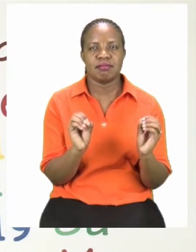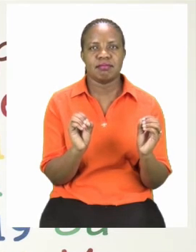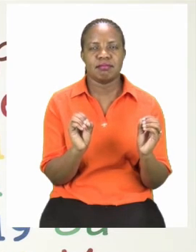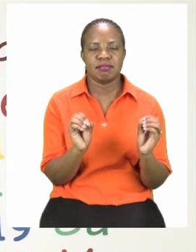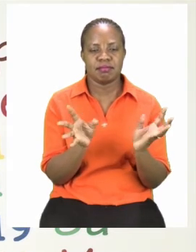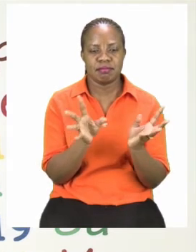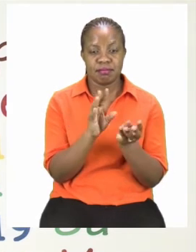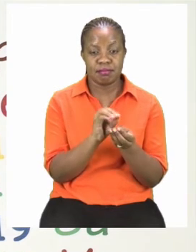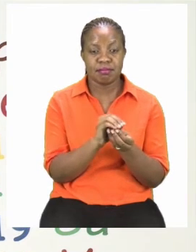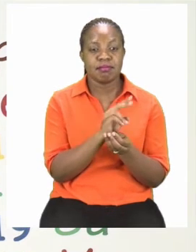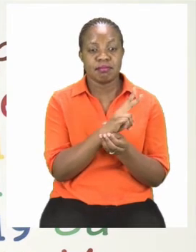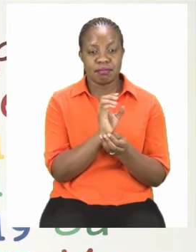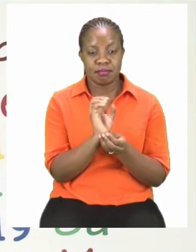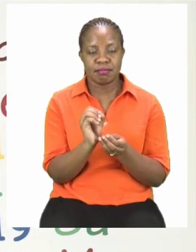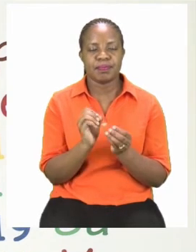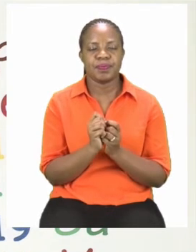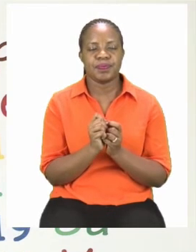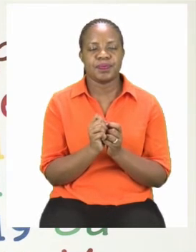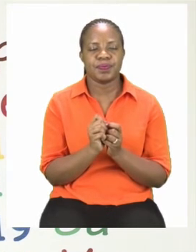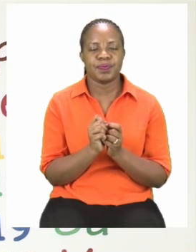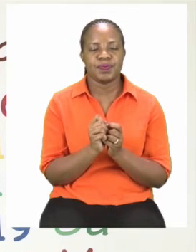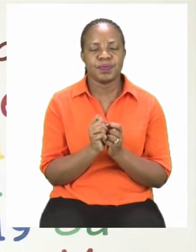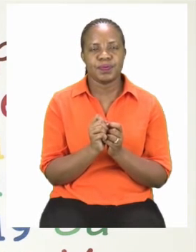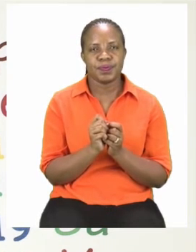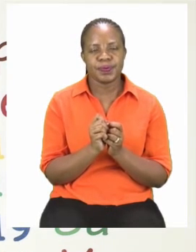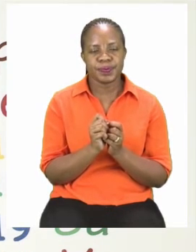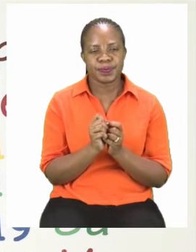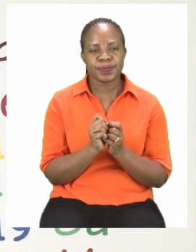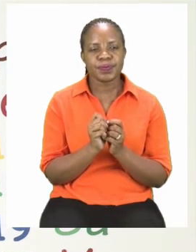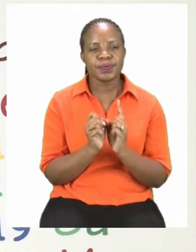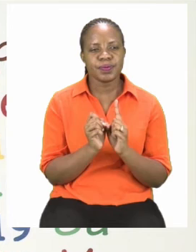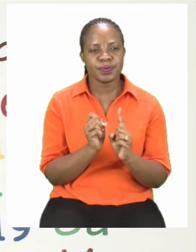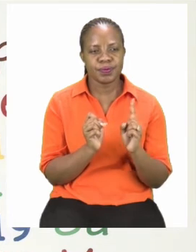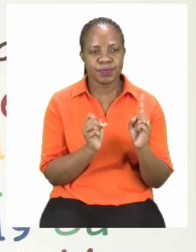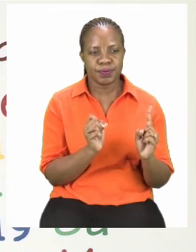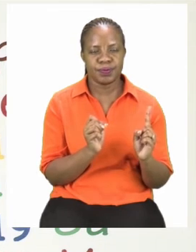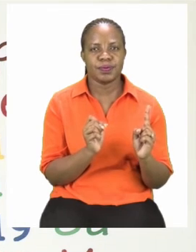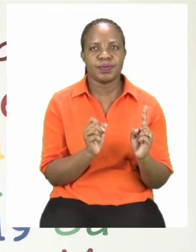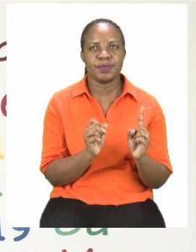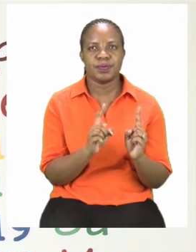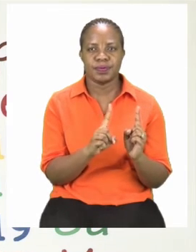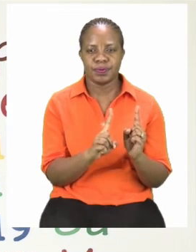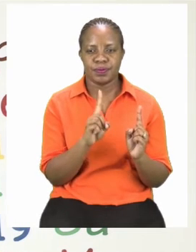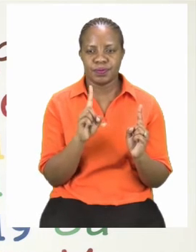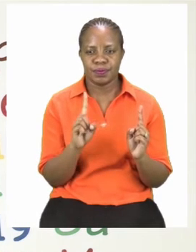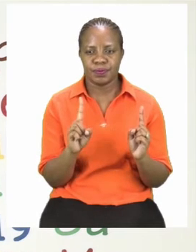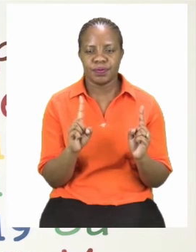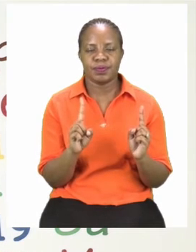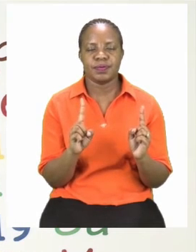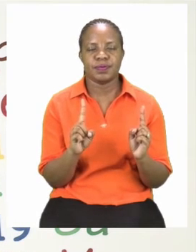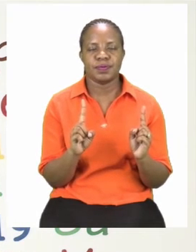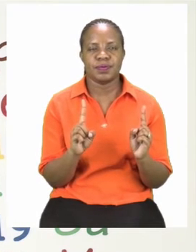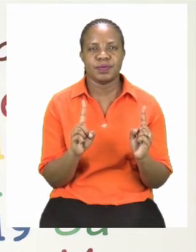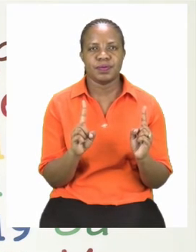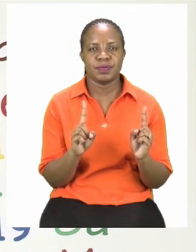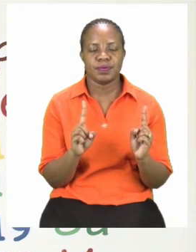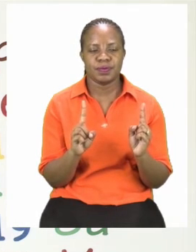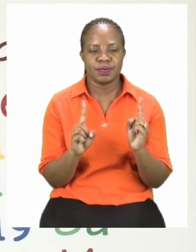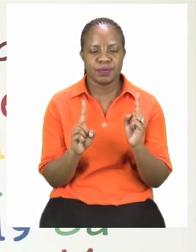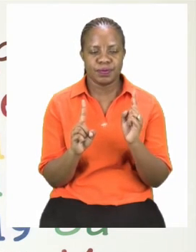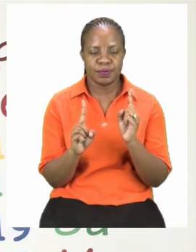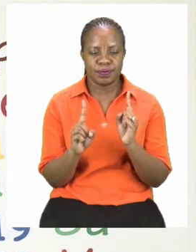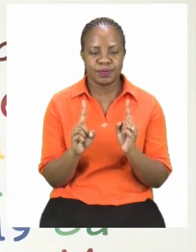choose your correct answer. Write it down on the space provided and use a capital